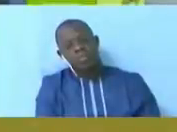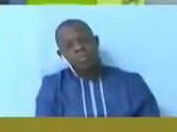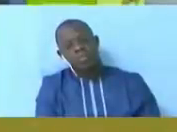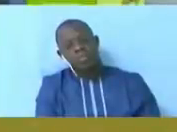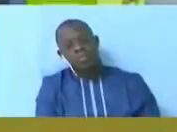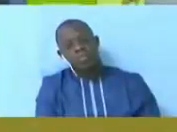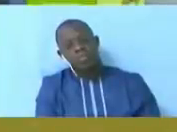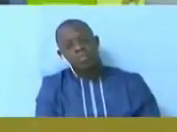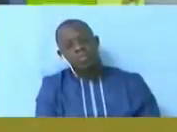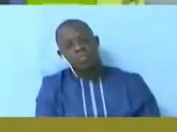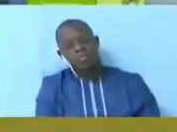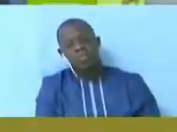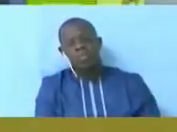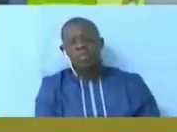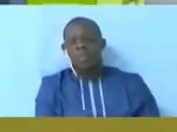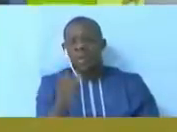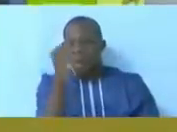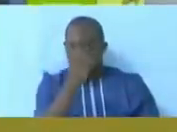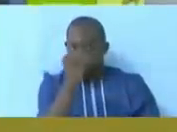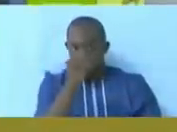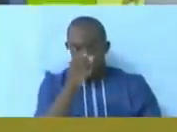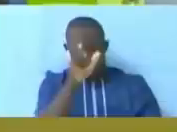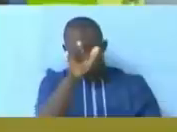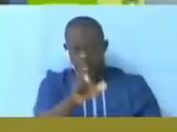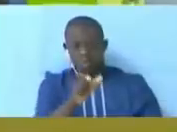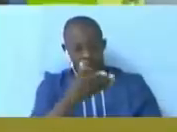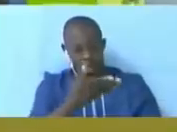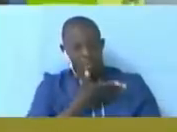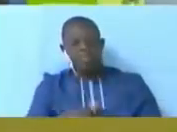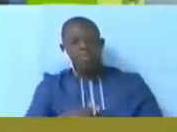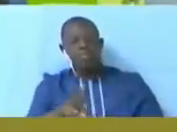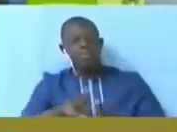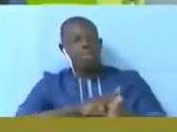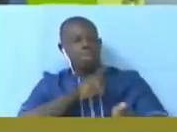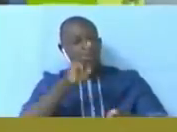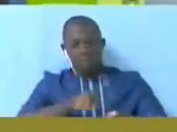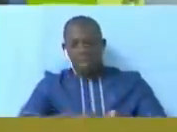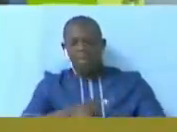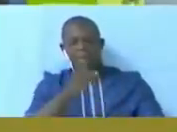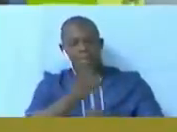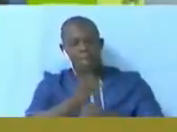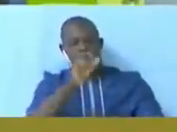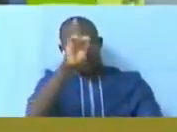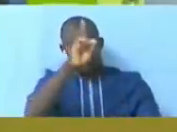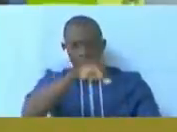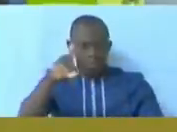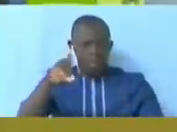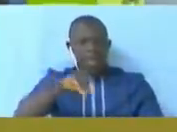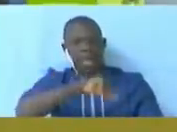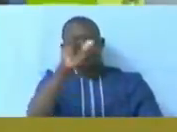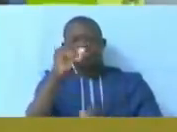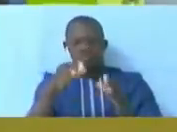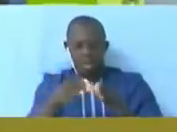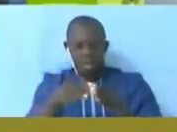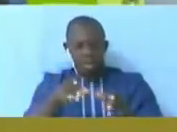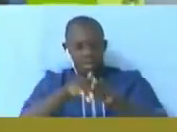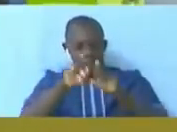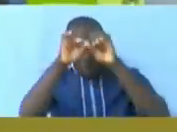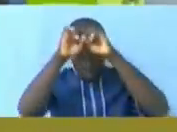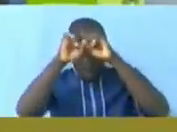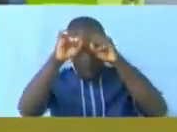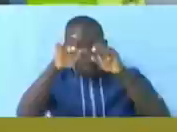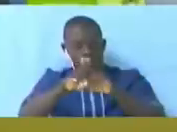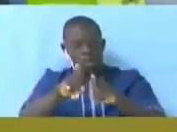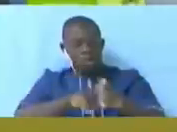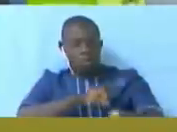Because he had a long career as a DPP and he had interacted with the state for a very long time, he has defended the interests of the state.